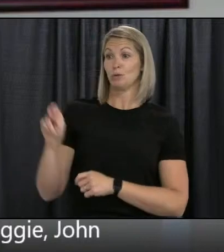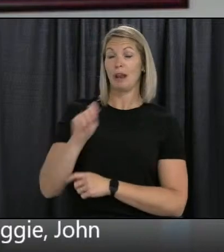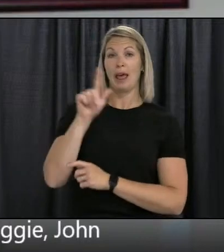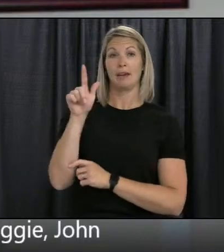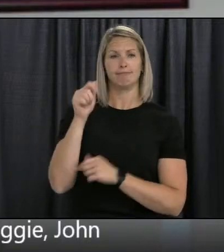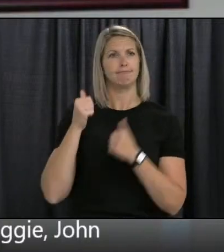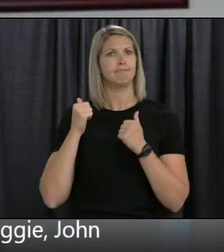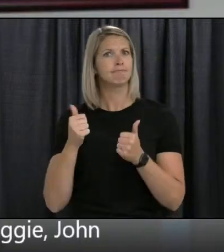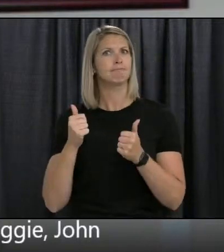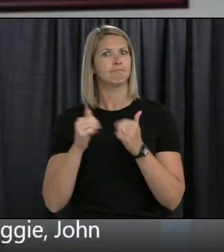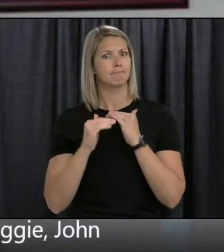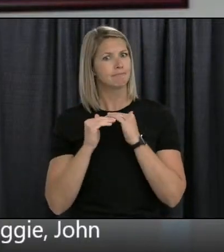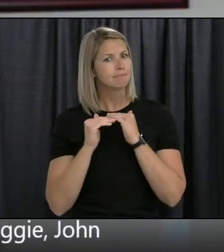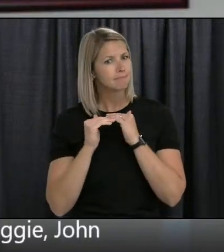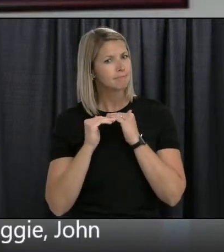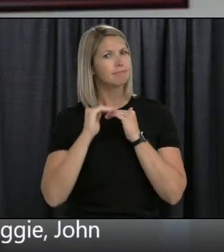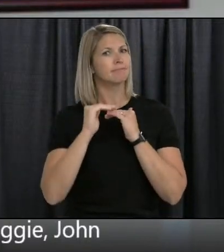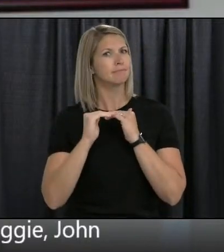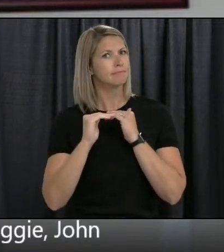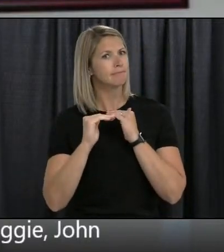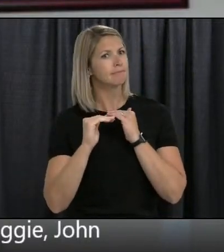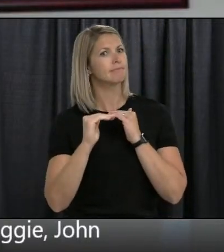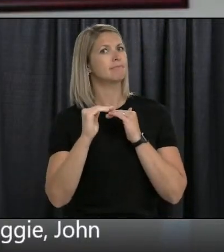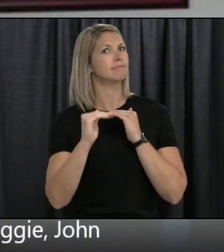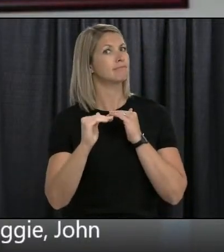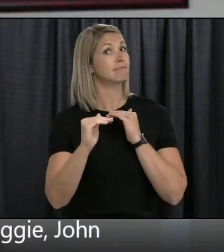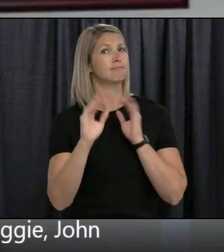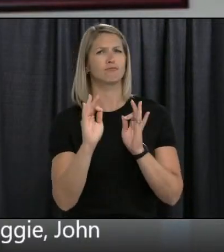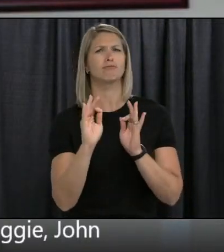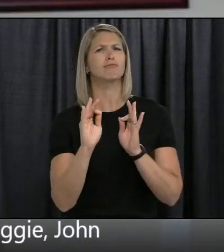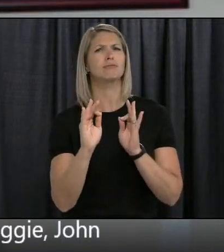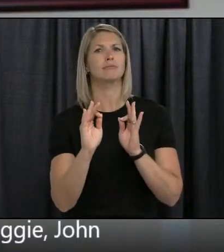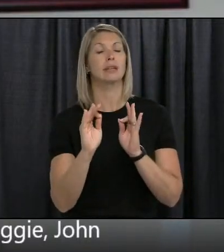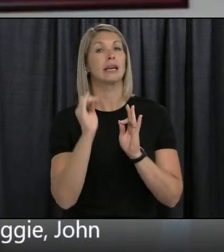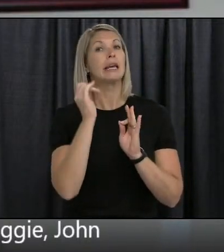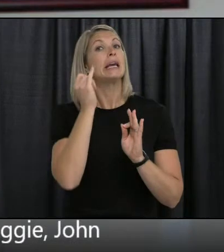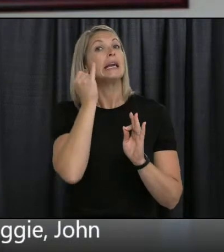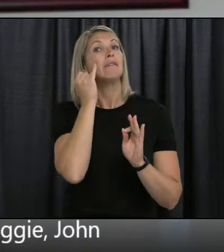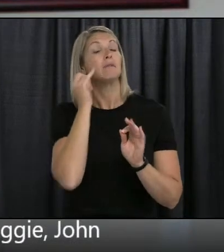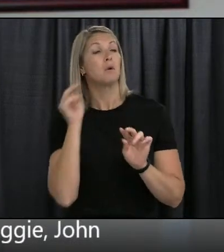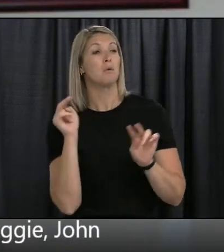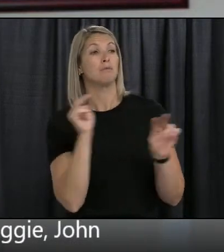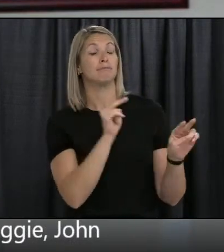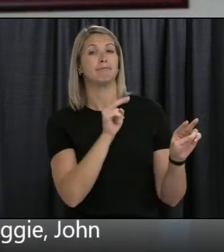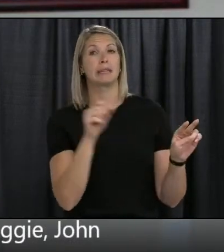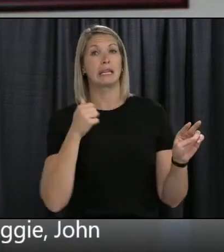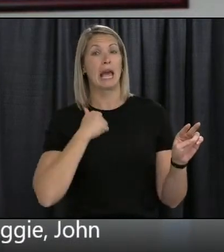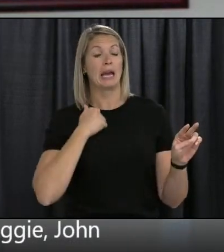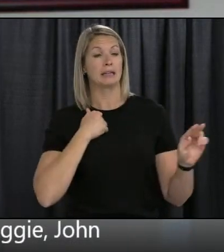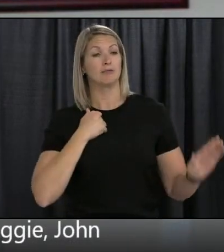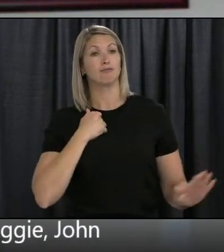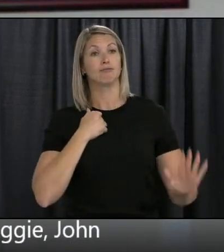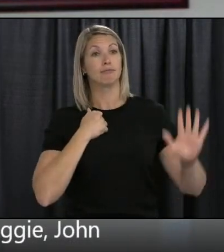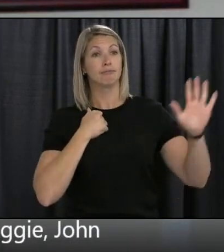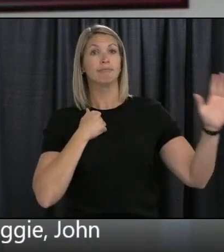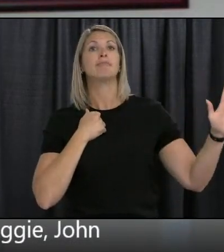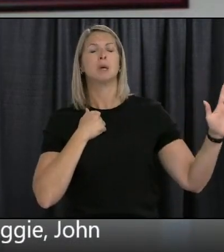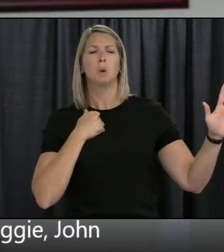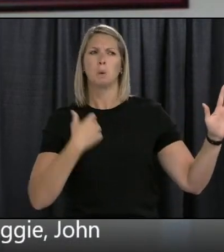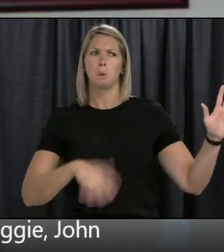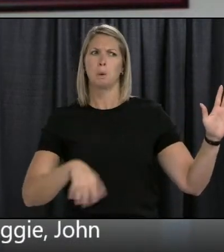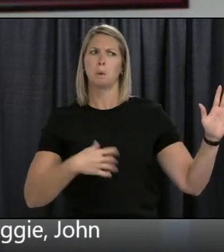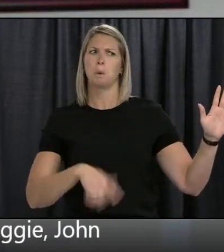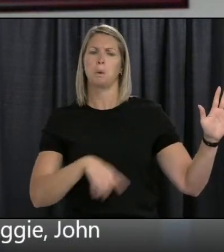as Dr. Fitzgerald referenced, if you look across Canada, the situation is not quite as comfortable or